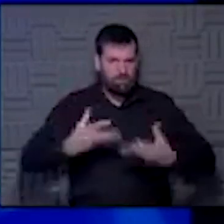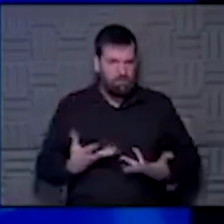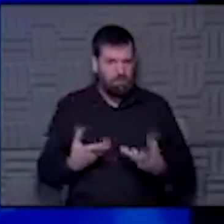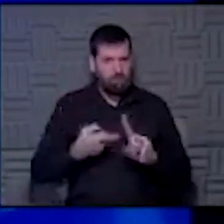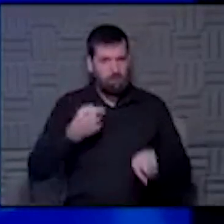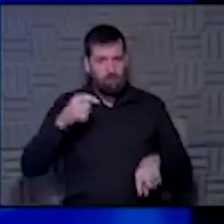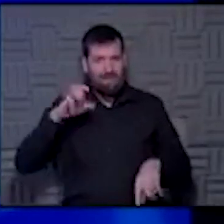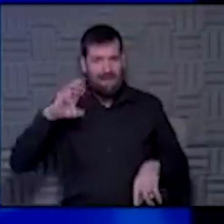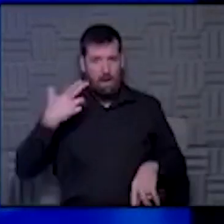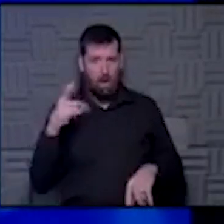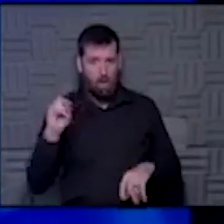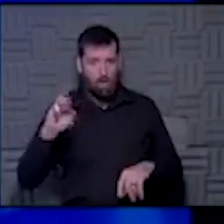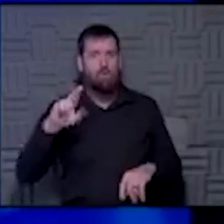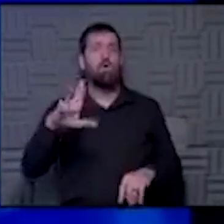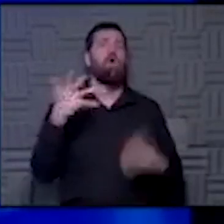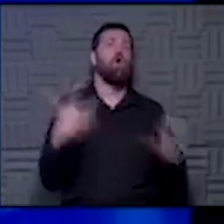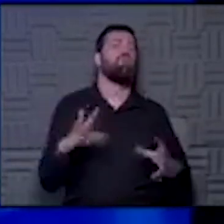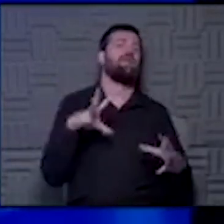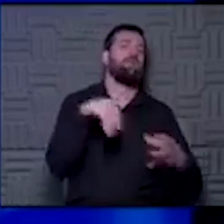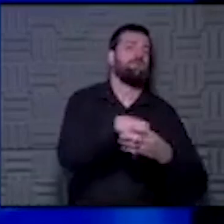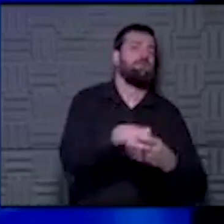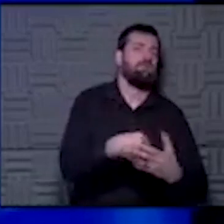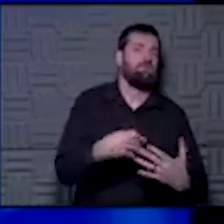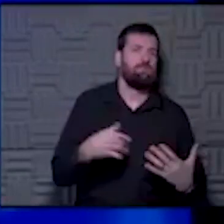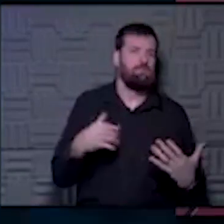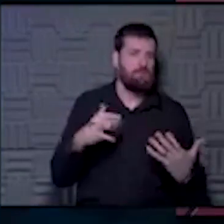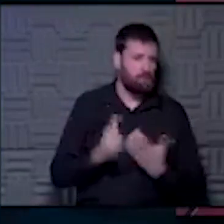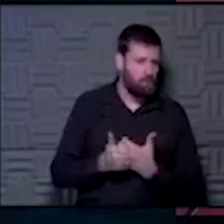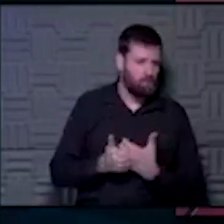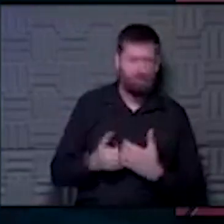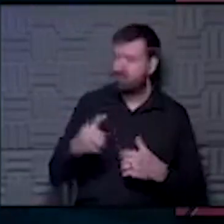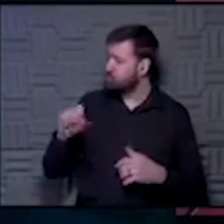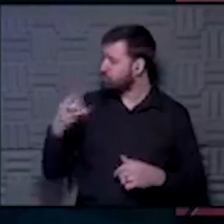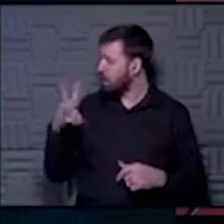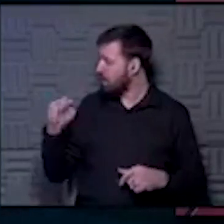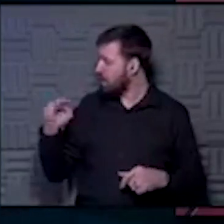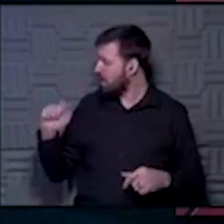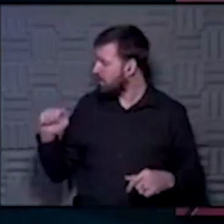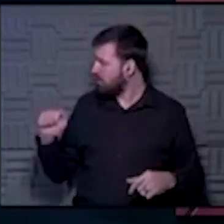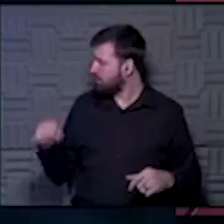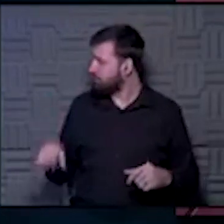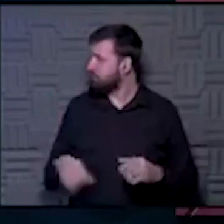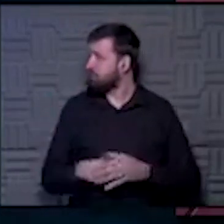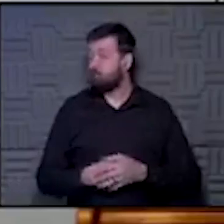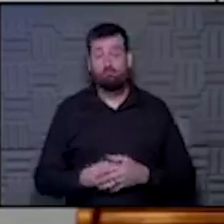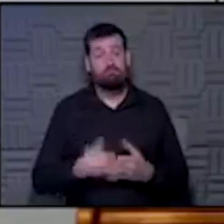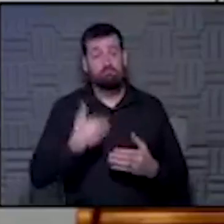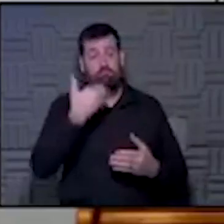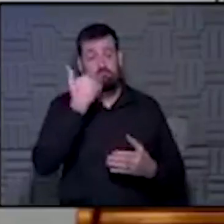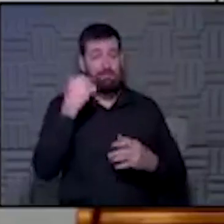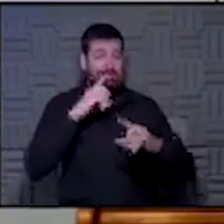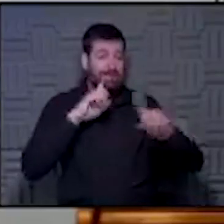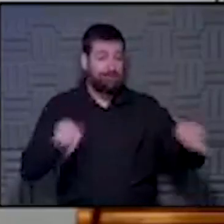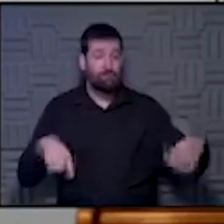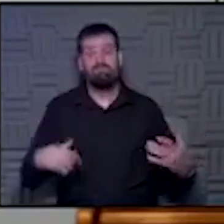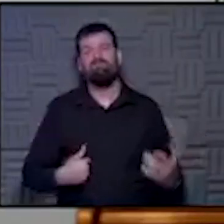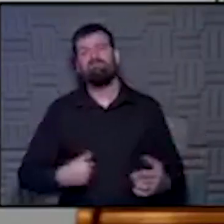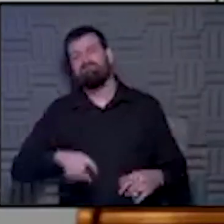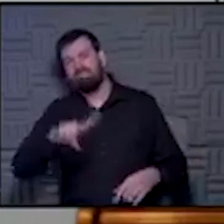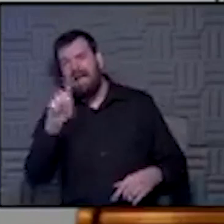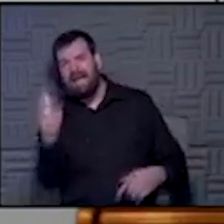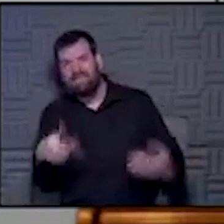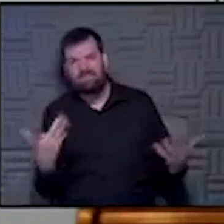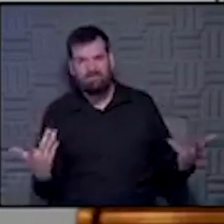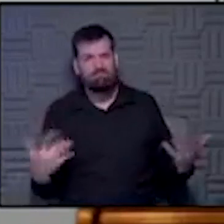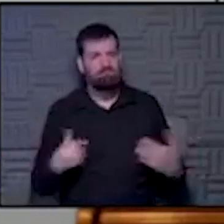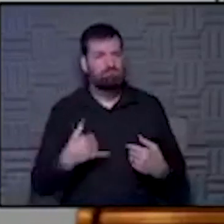participate, or if they are already participating? Shauna? The best answer is to ask them. It's fine to